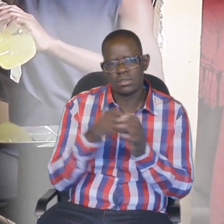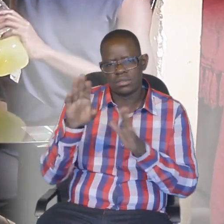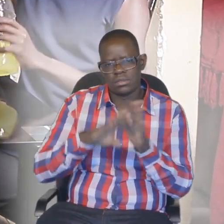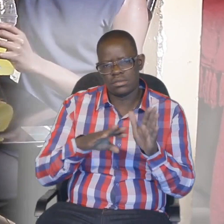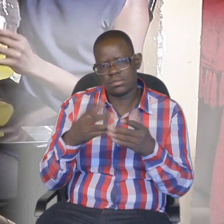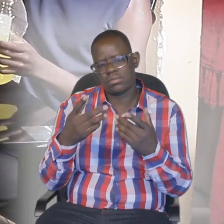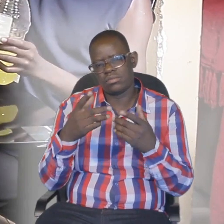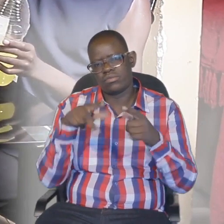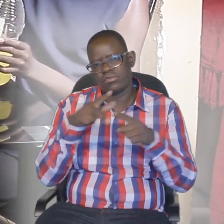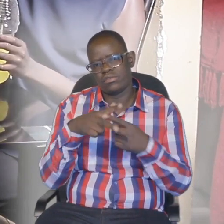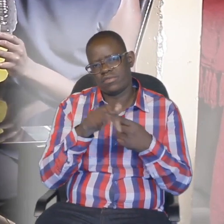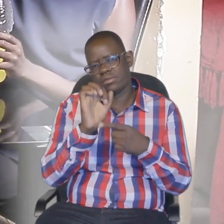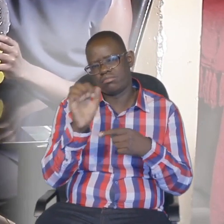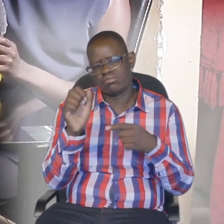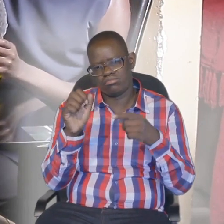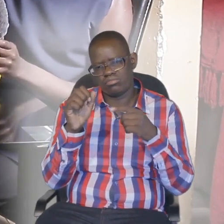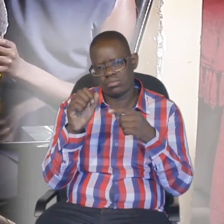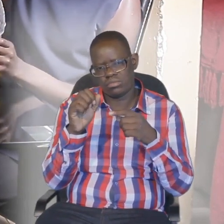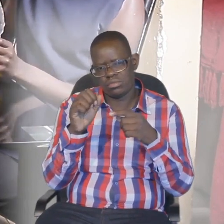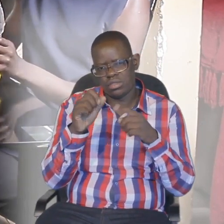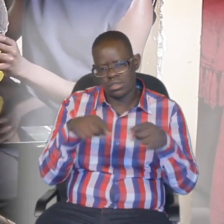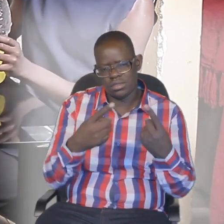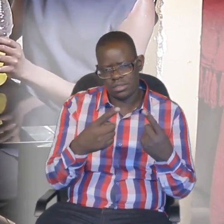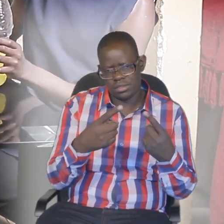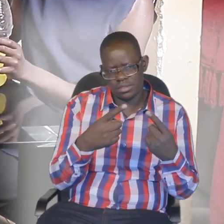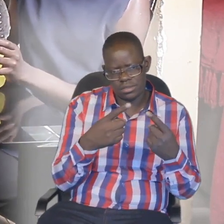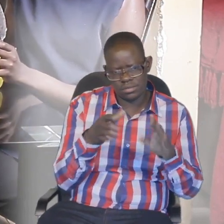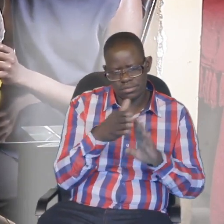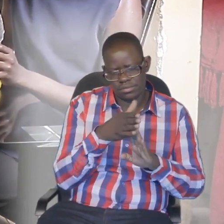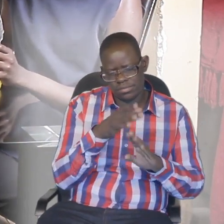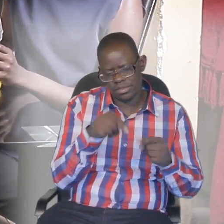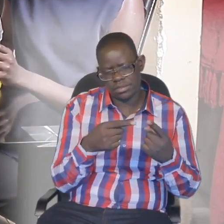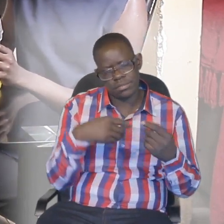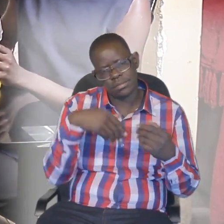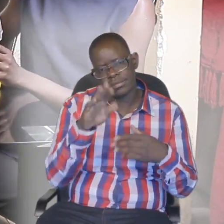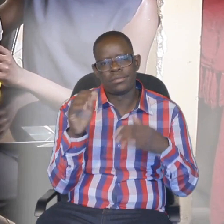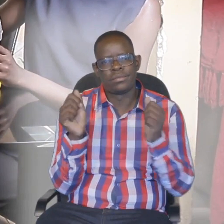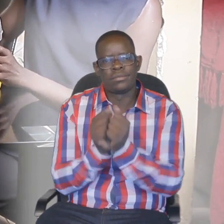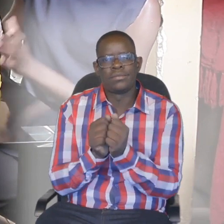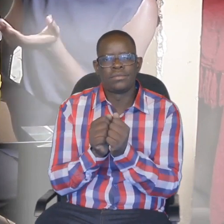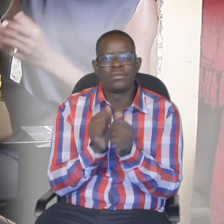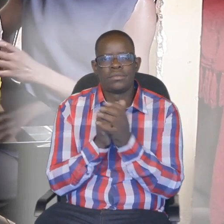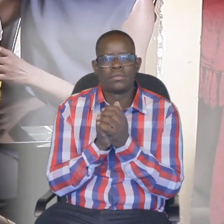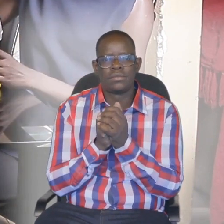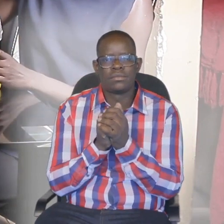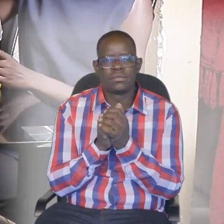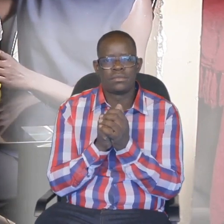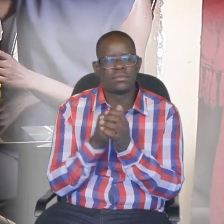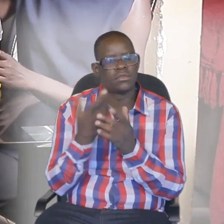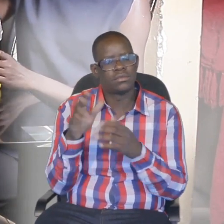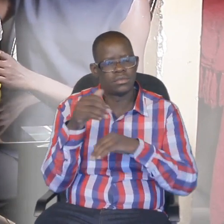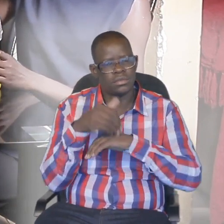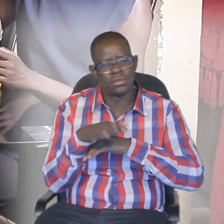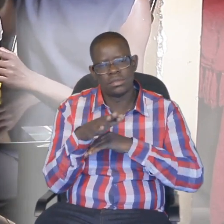to fix the geyser. Oh, okay, nah, it's cool. Let me just get my stuff possibly and then we can go. I can just text my mom